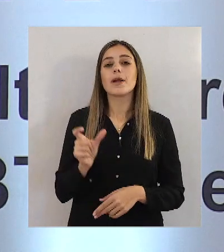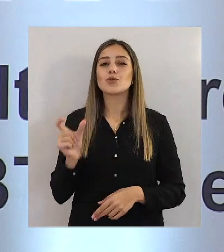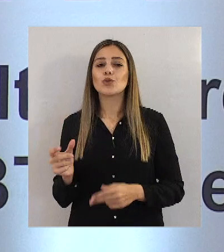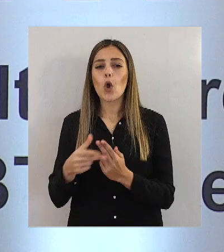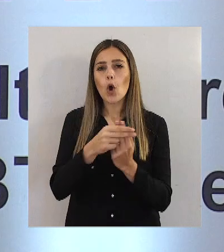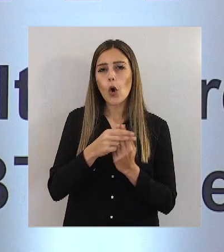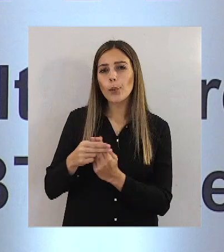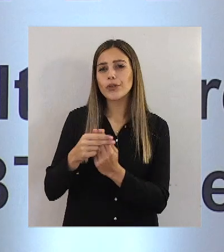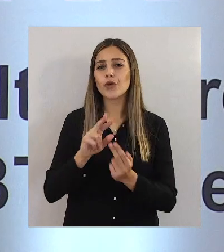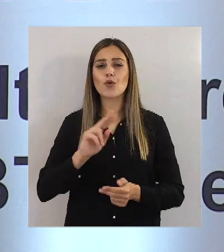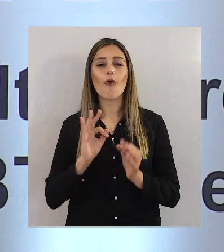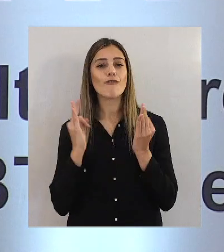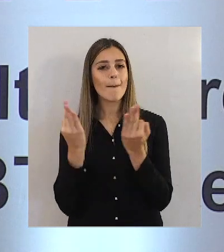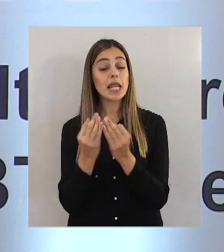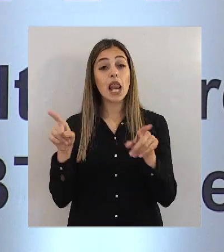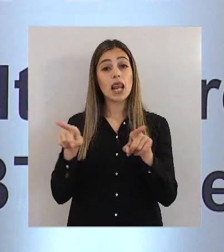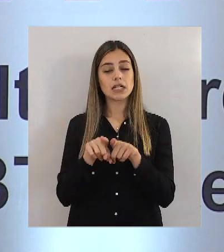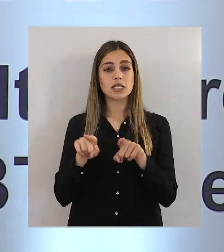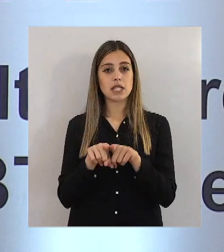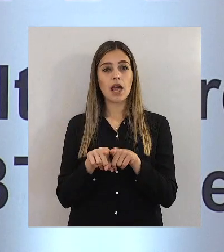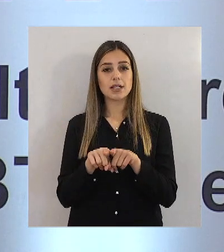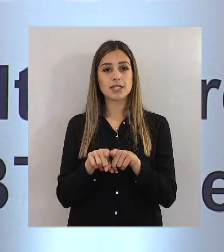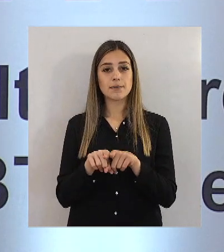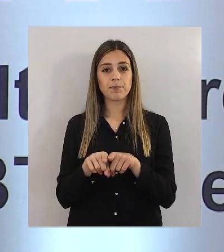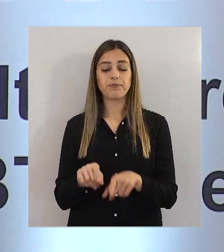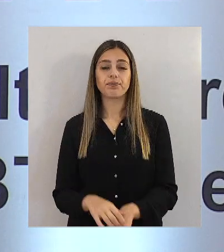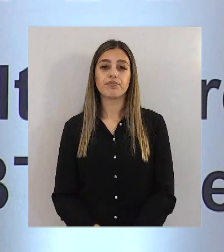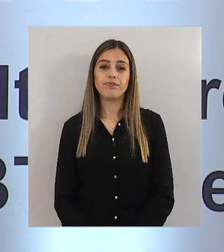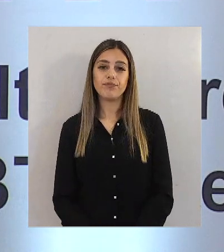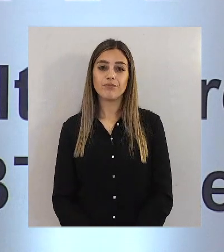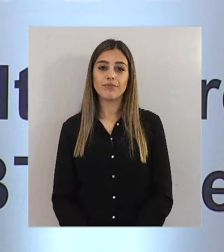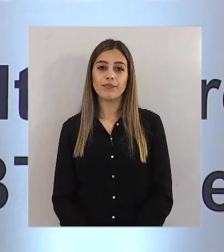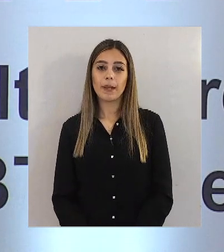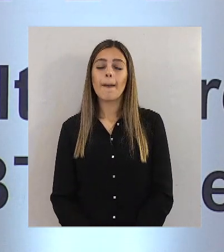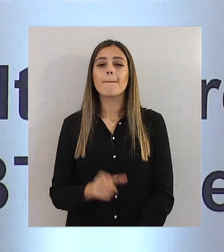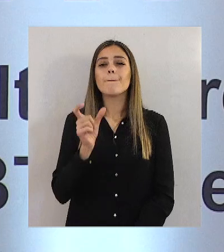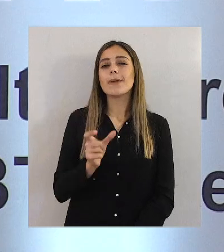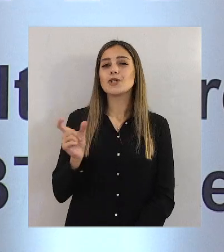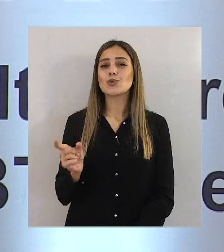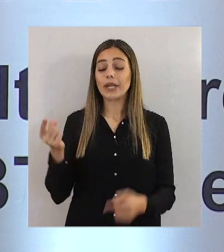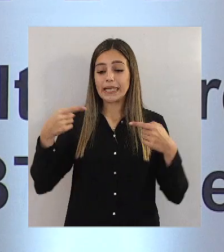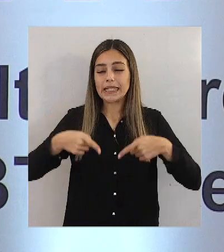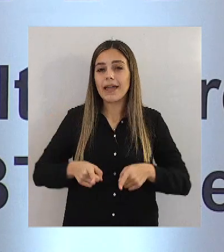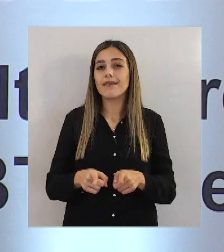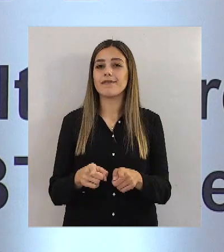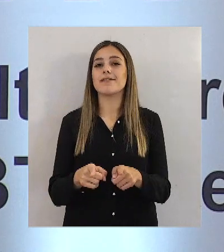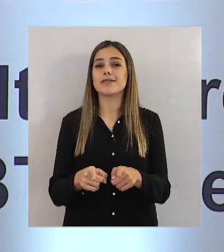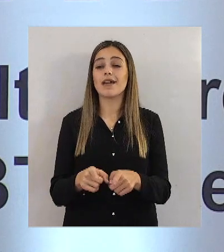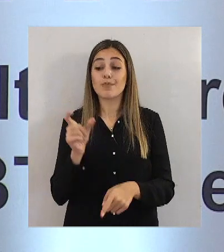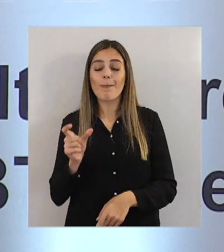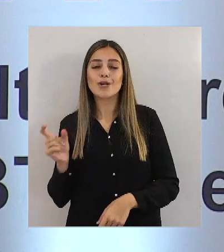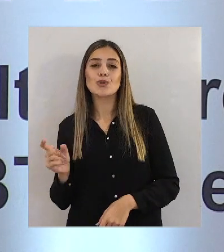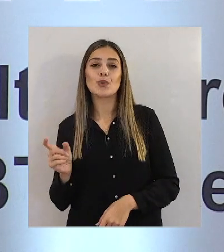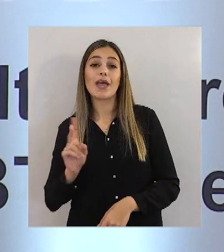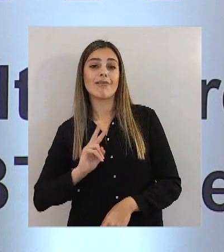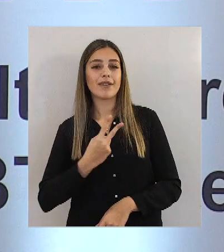recognition and bodily integrity of trans and intersex persons, the banning of conversion